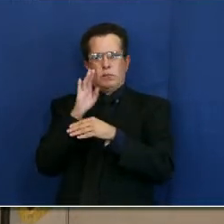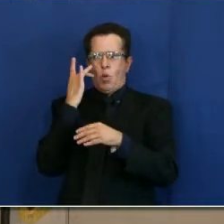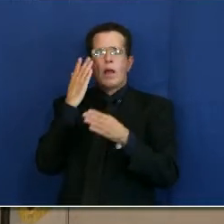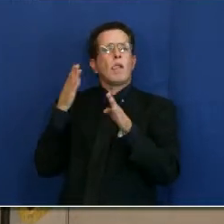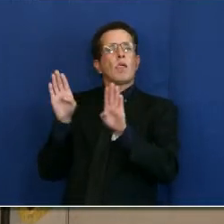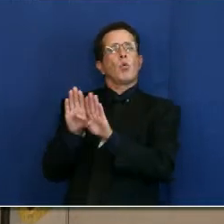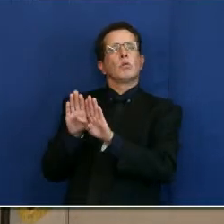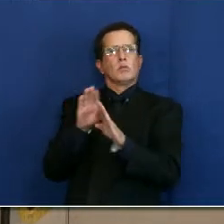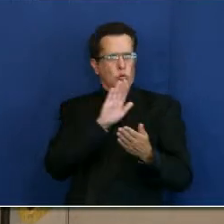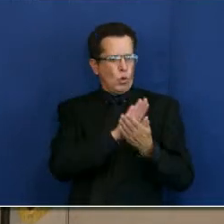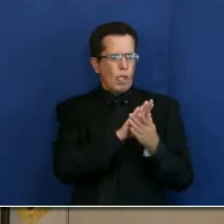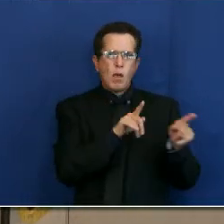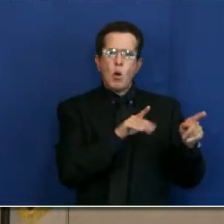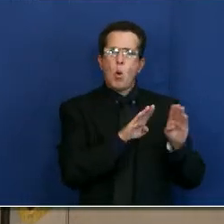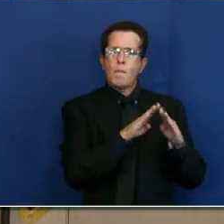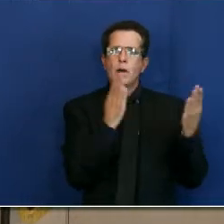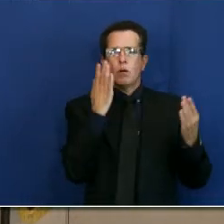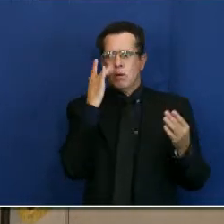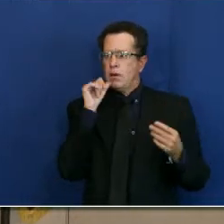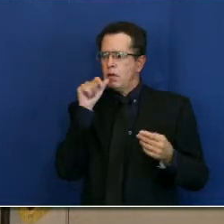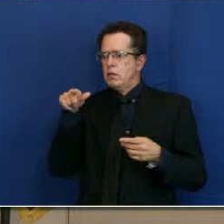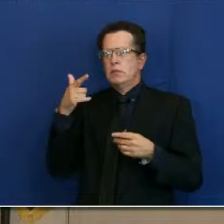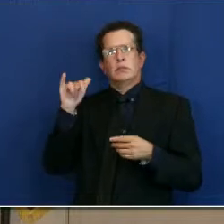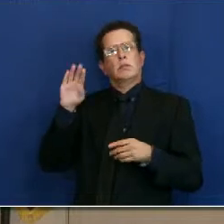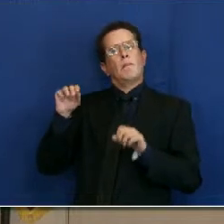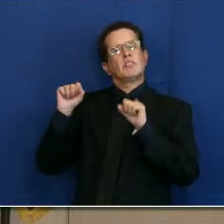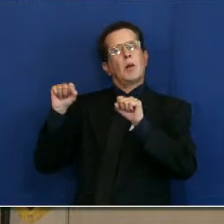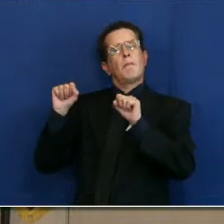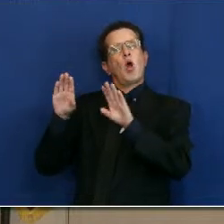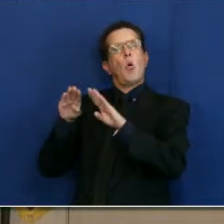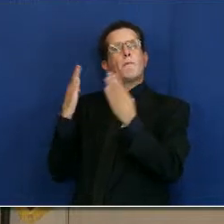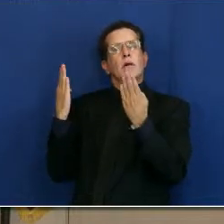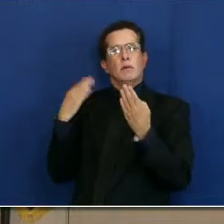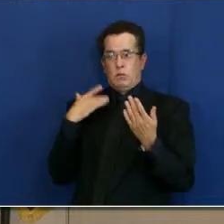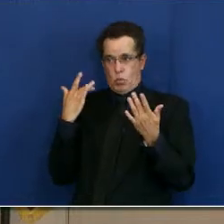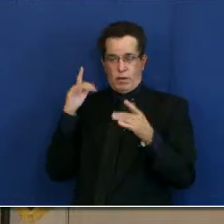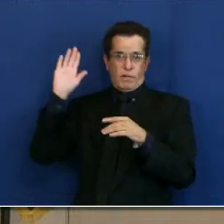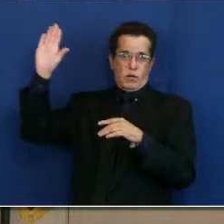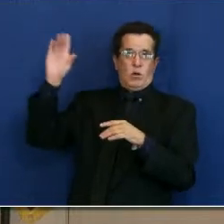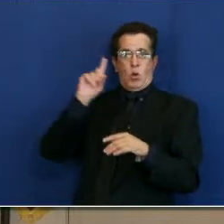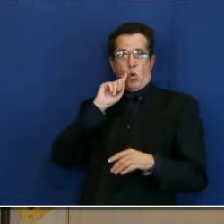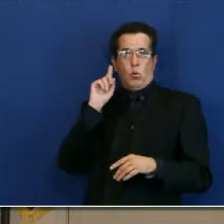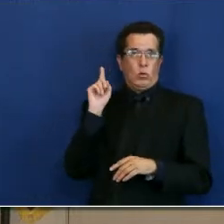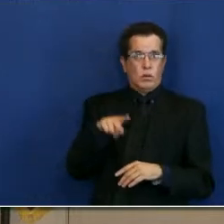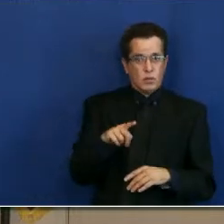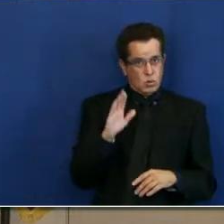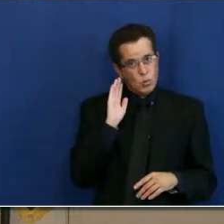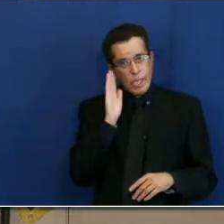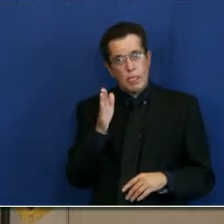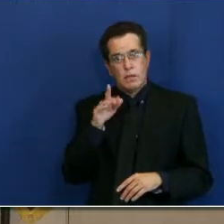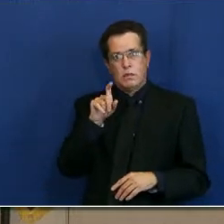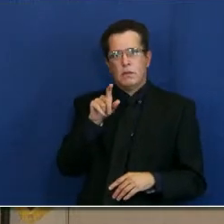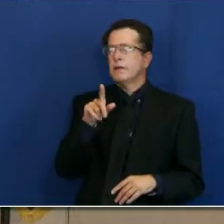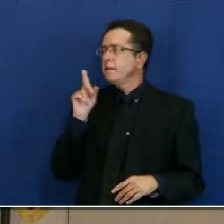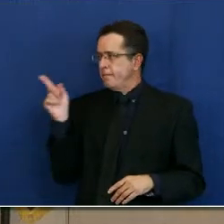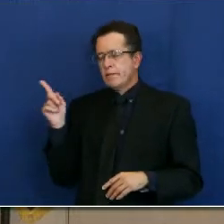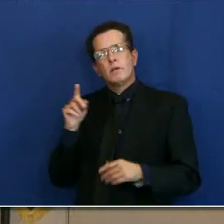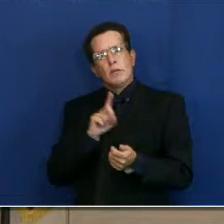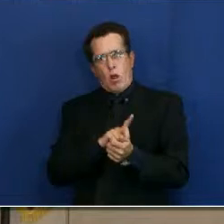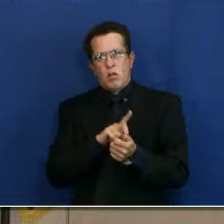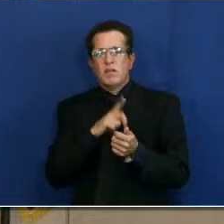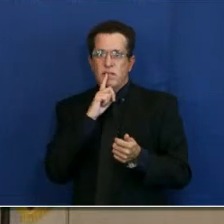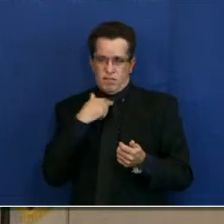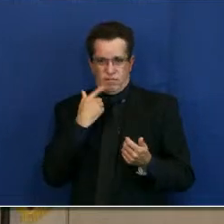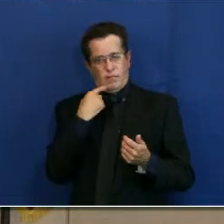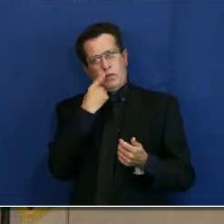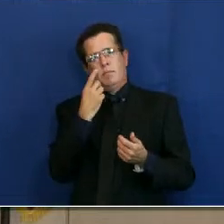closed? And are we awaiting further guidance for this? So yes, as we have stated numerous